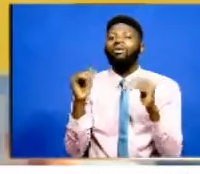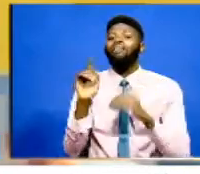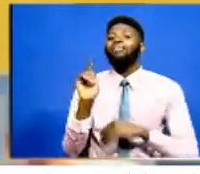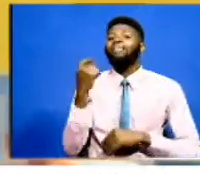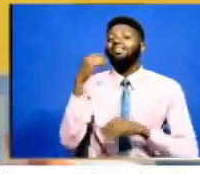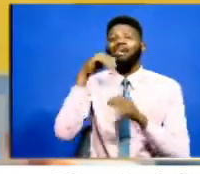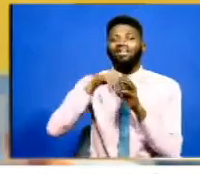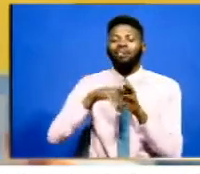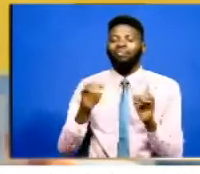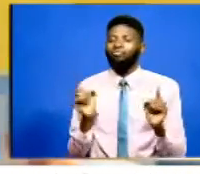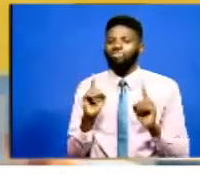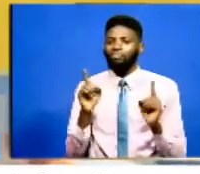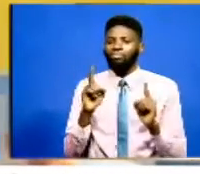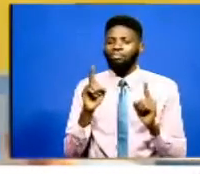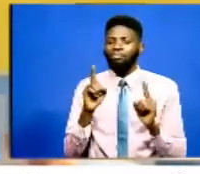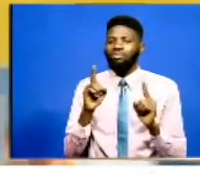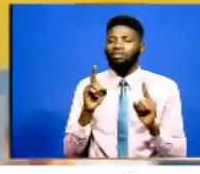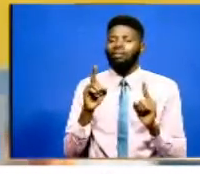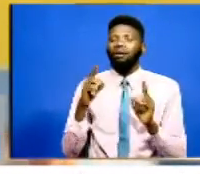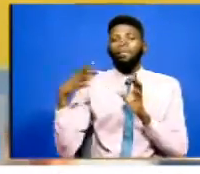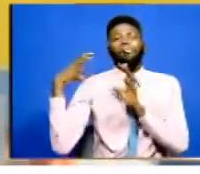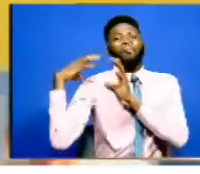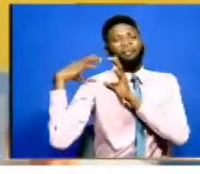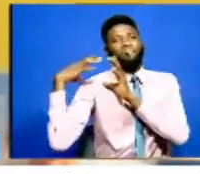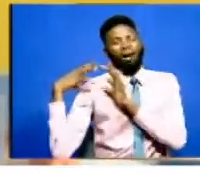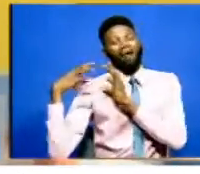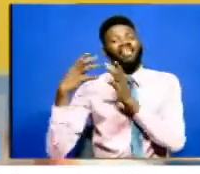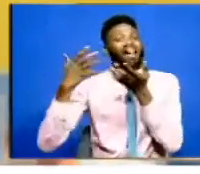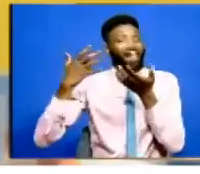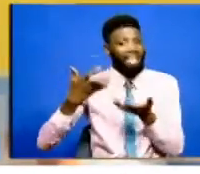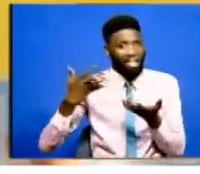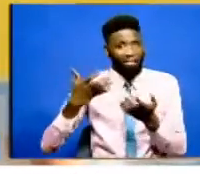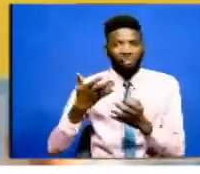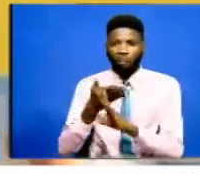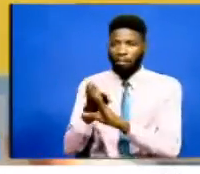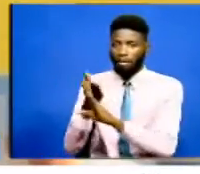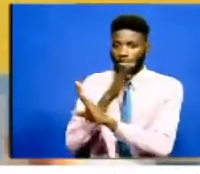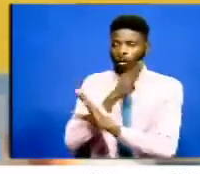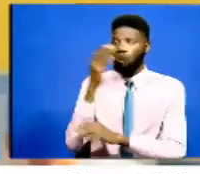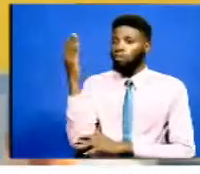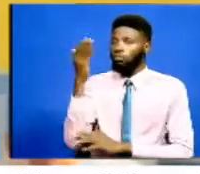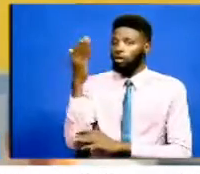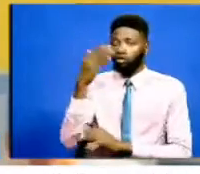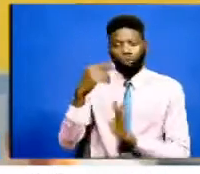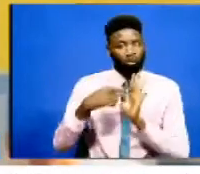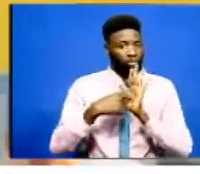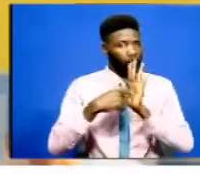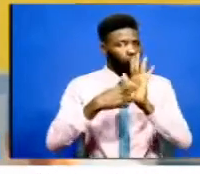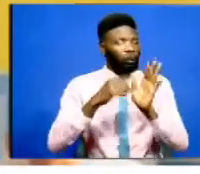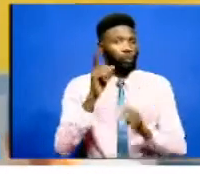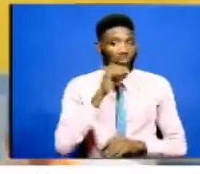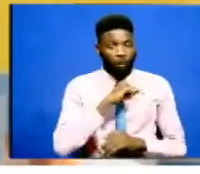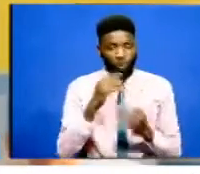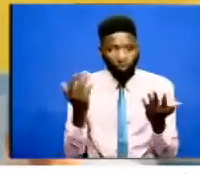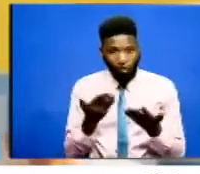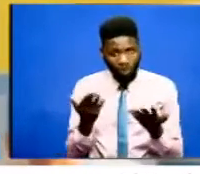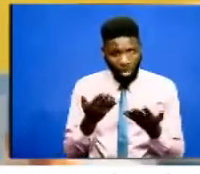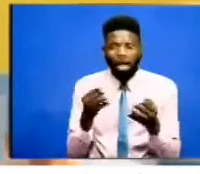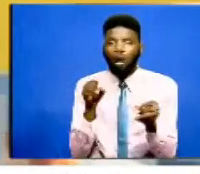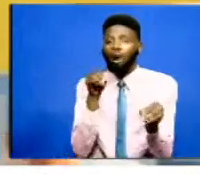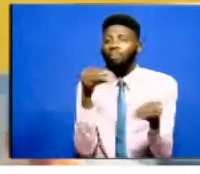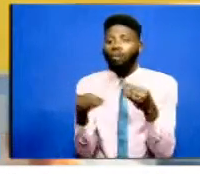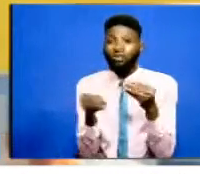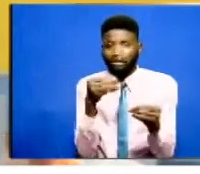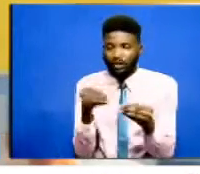The greatest burden, as was ably demonstrated here in the presentation, is in Busia